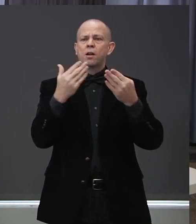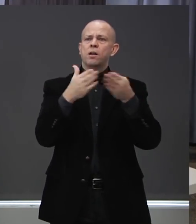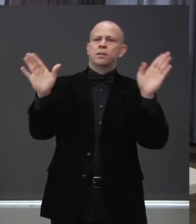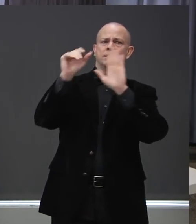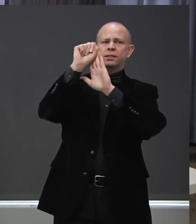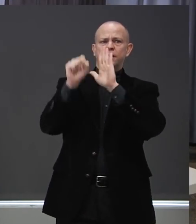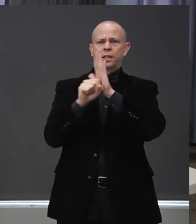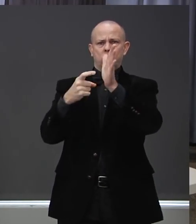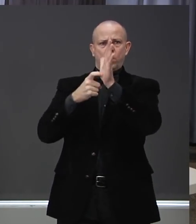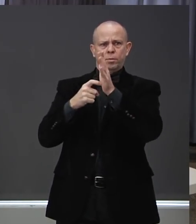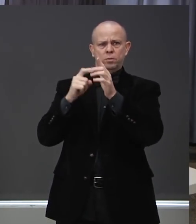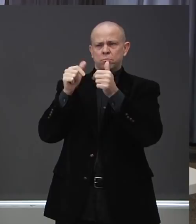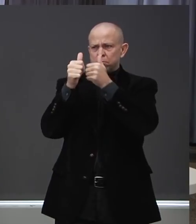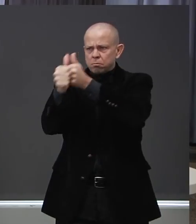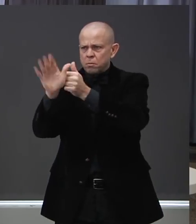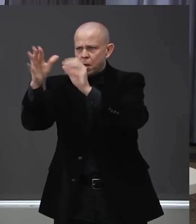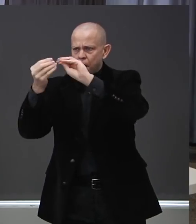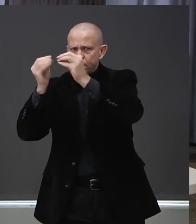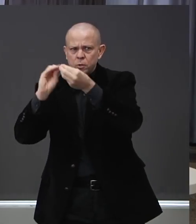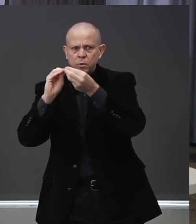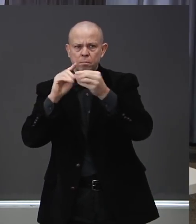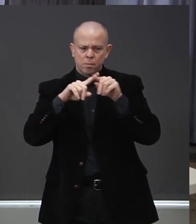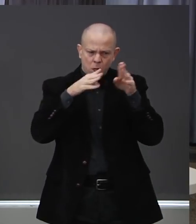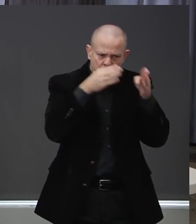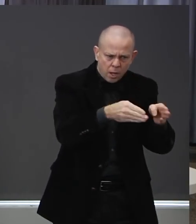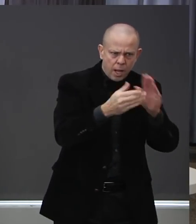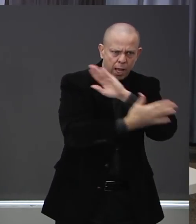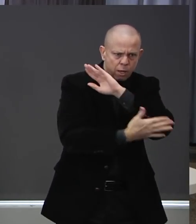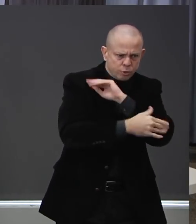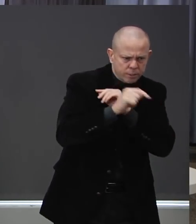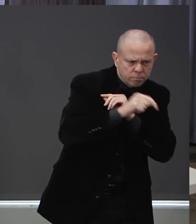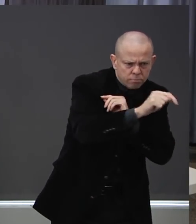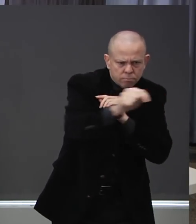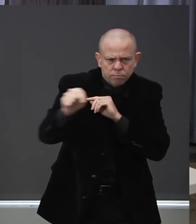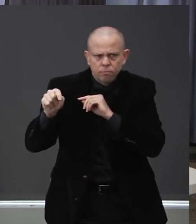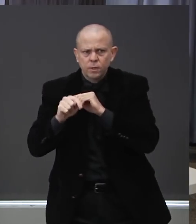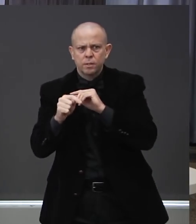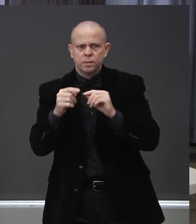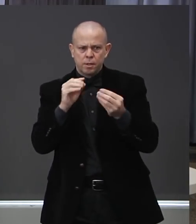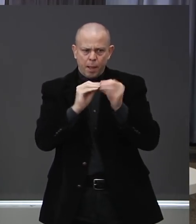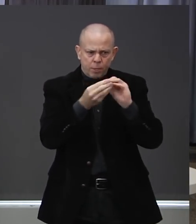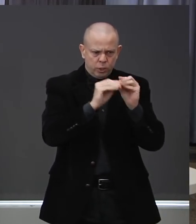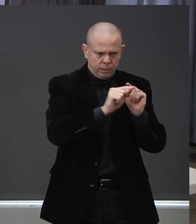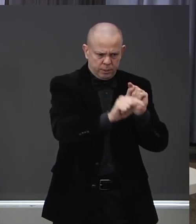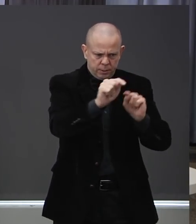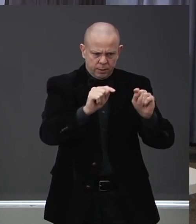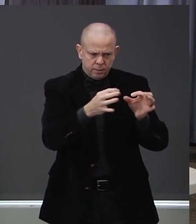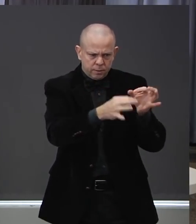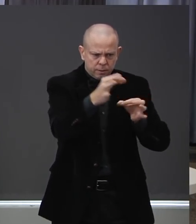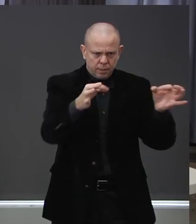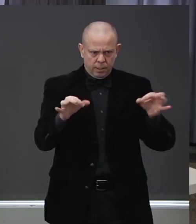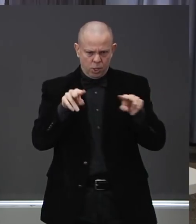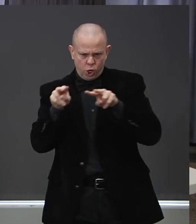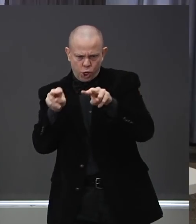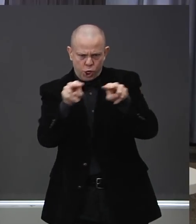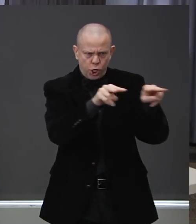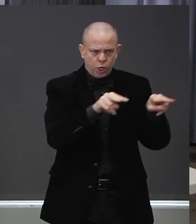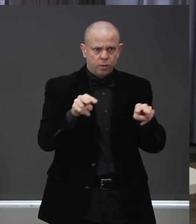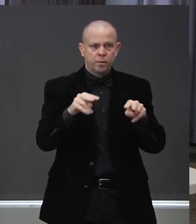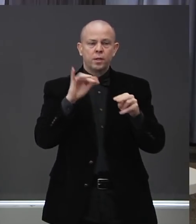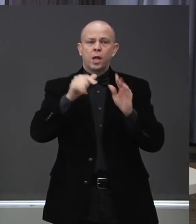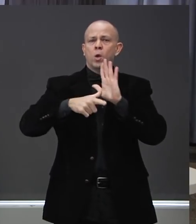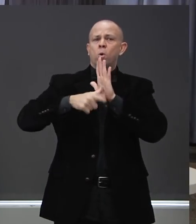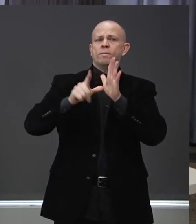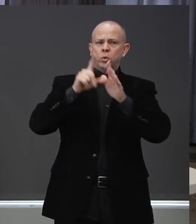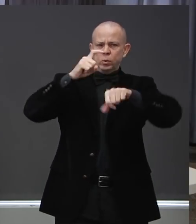test positivity remains as an important local metric. 2, we changed the review period for examining metrics